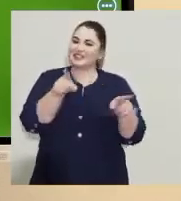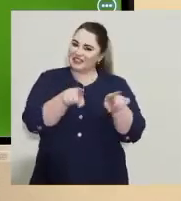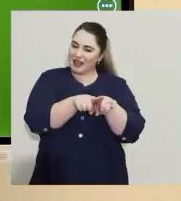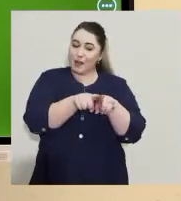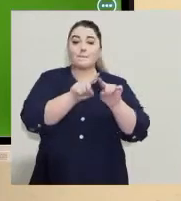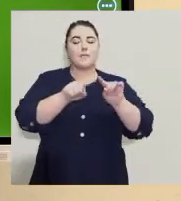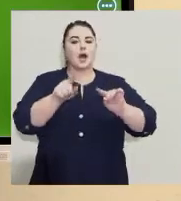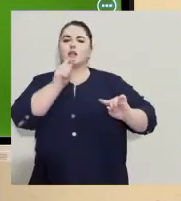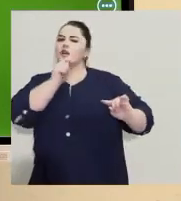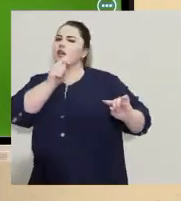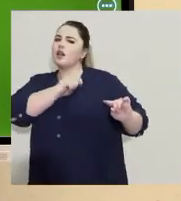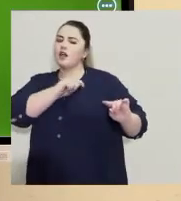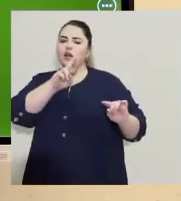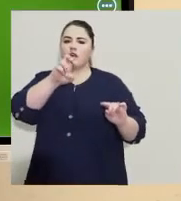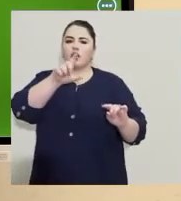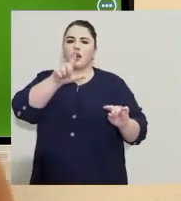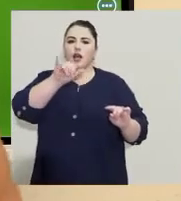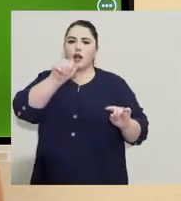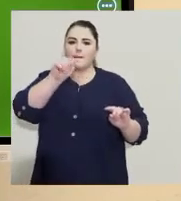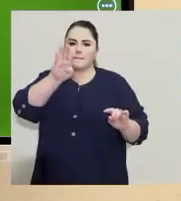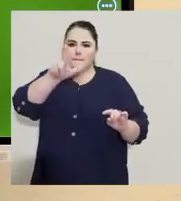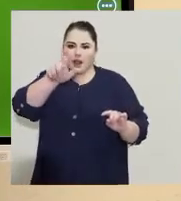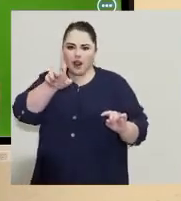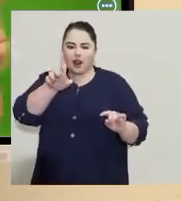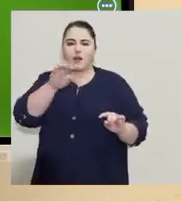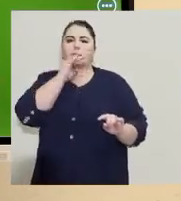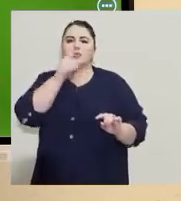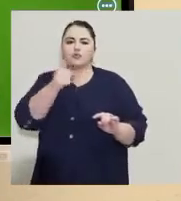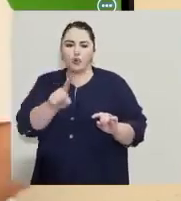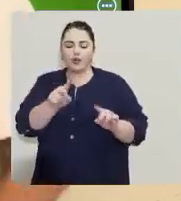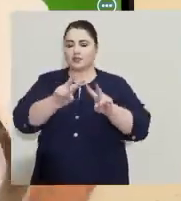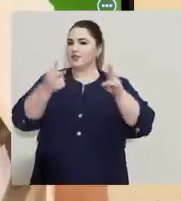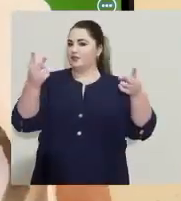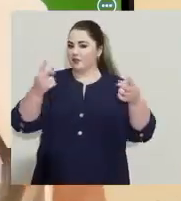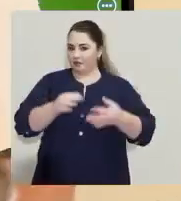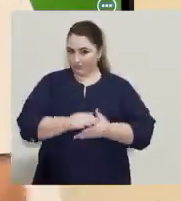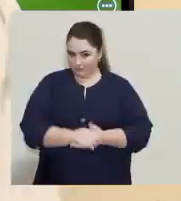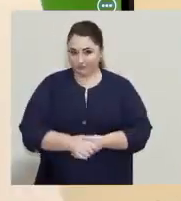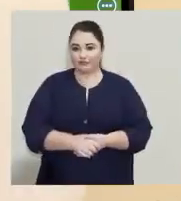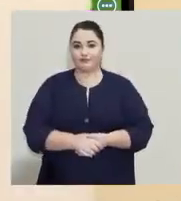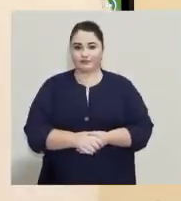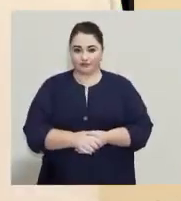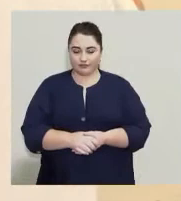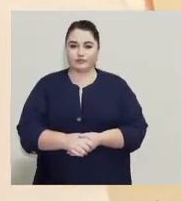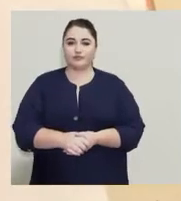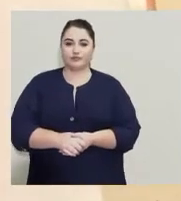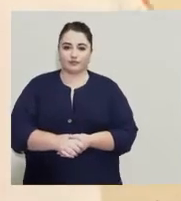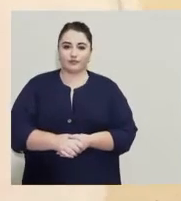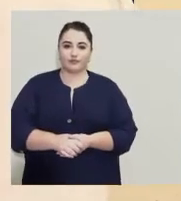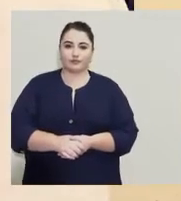that is validity. But what is reliability? It's different. Let's look into reliability.